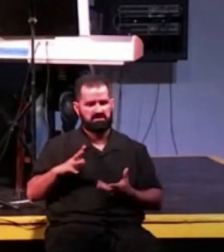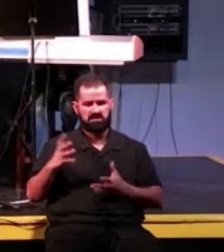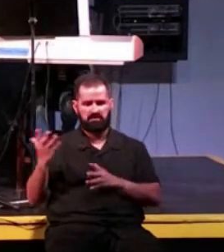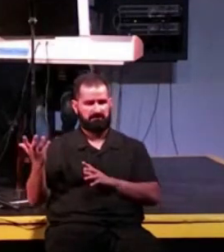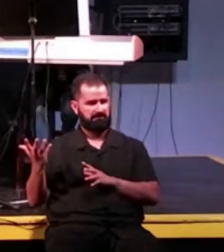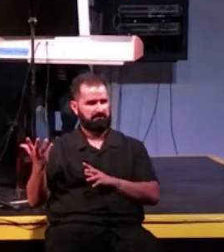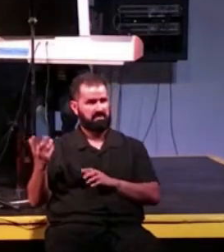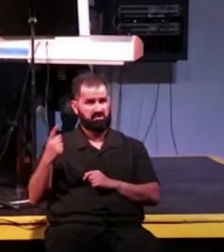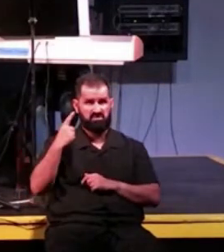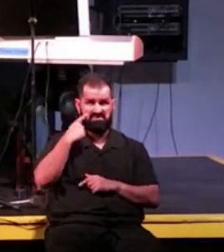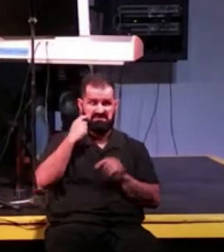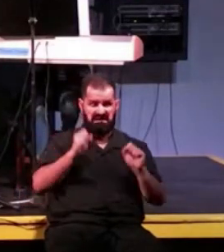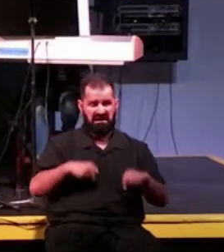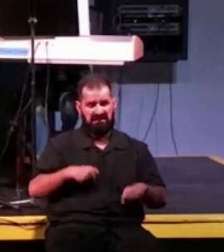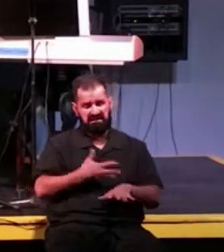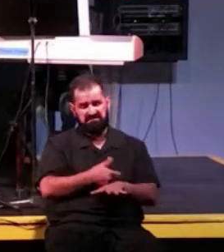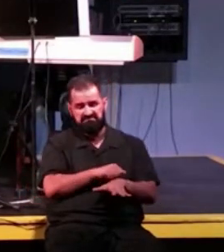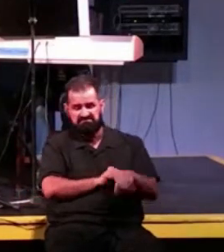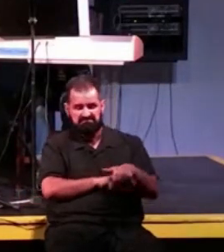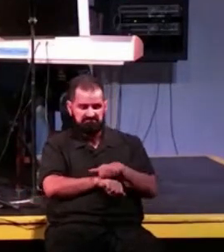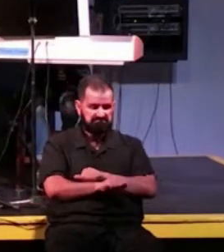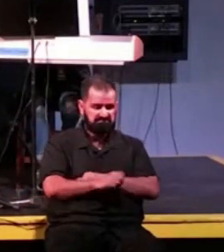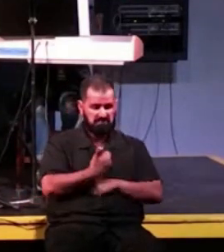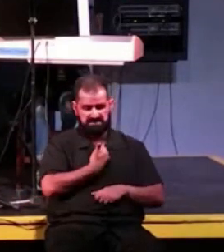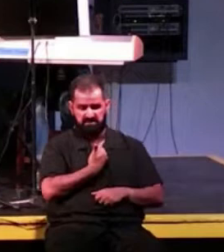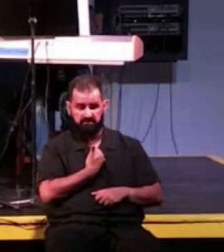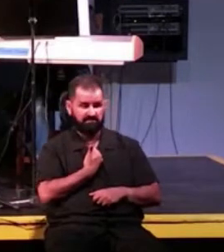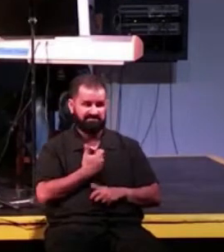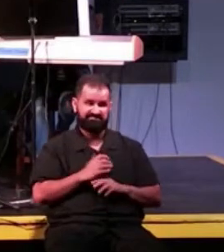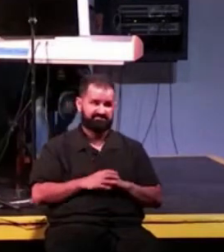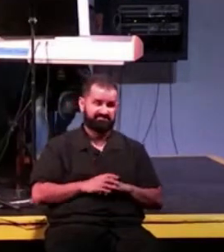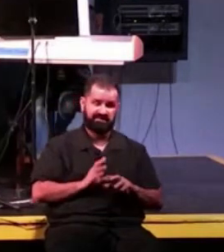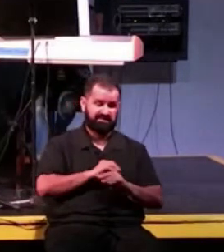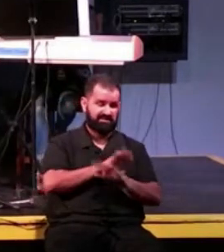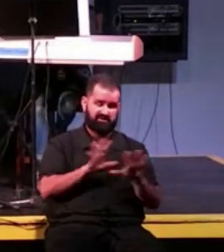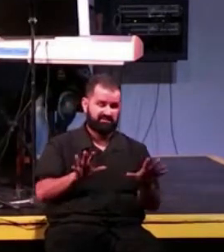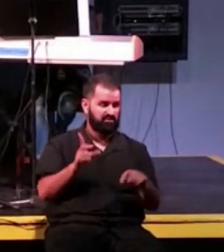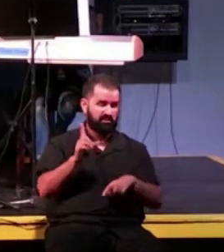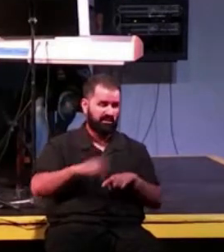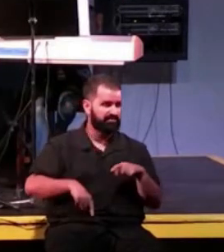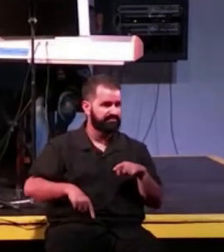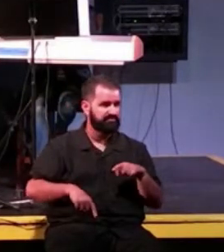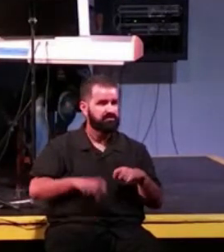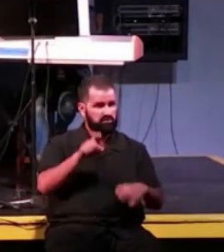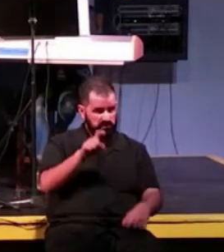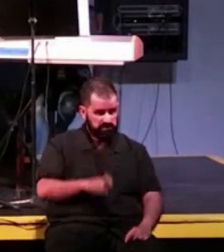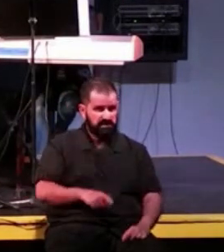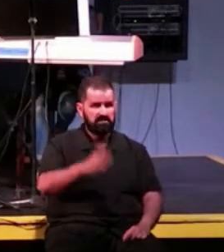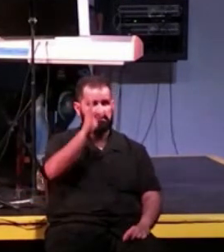You thought you can do it on your own, Naomi, but clearly you need me.